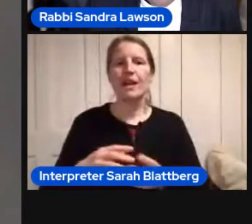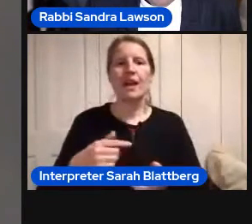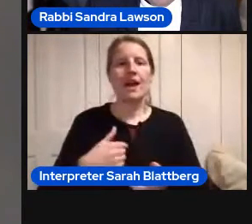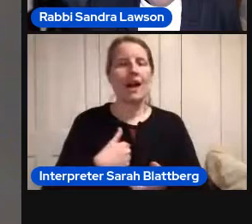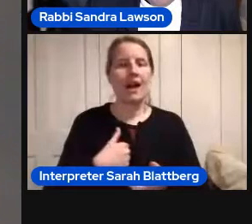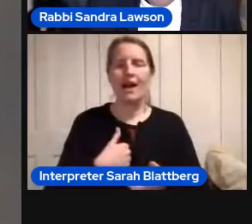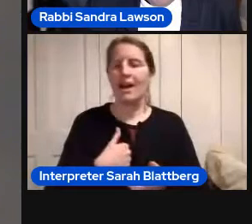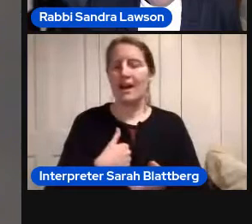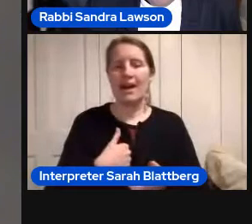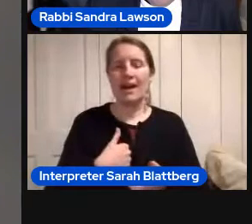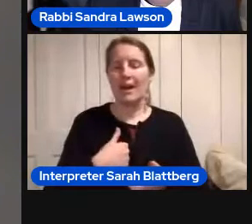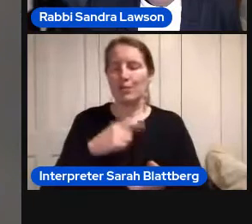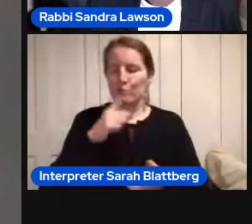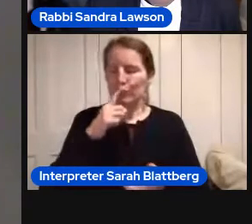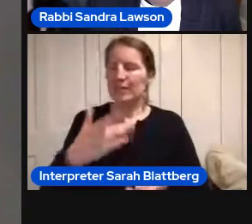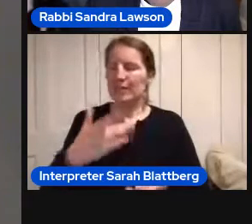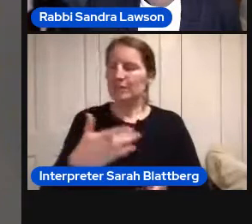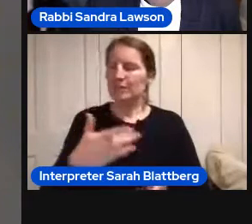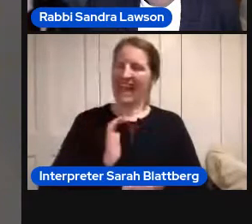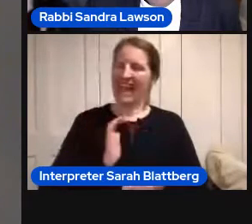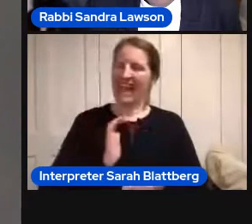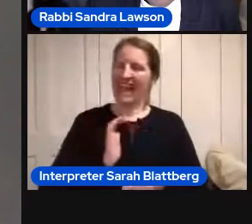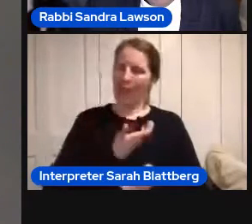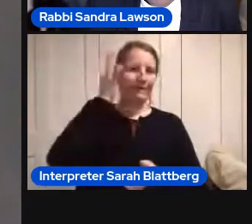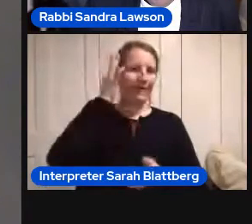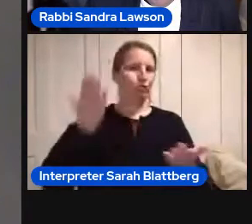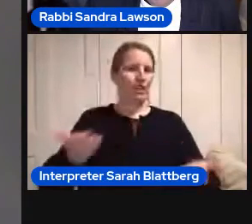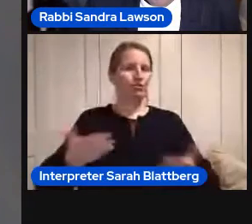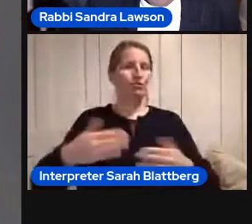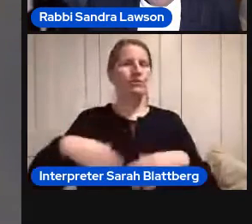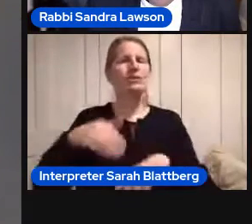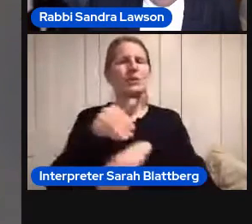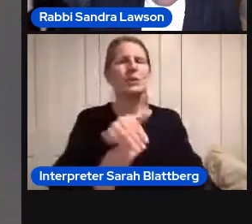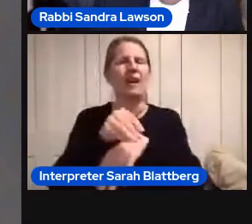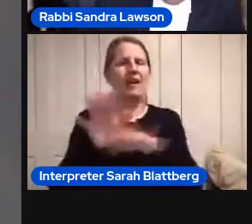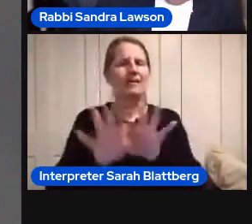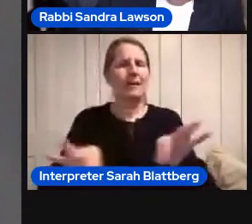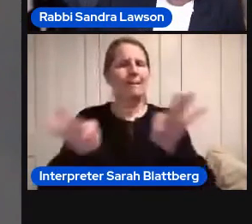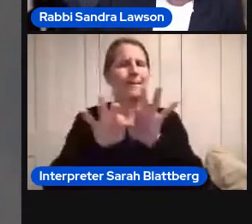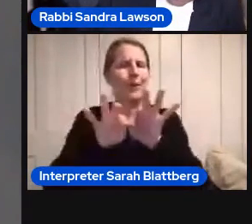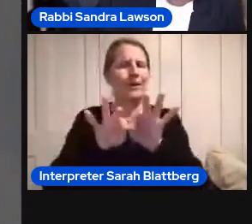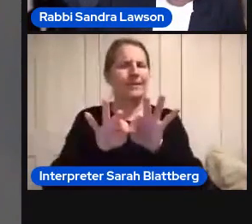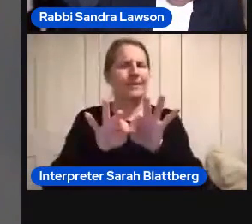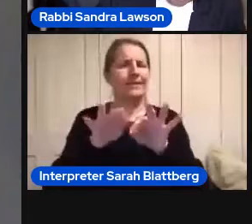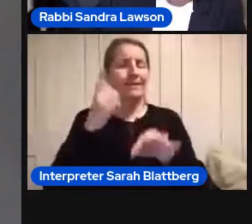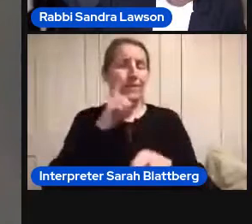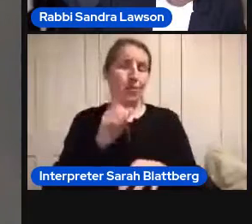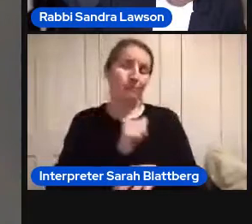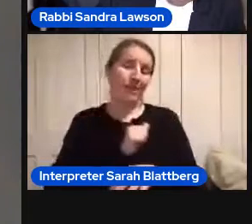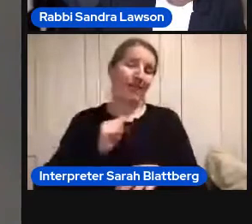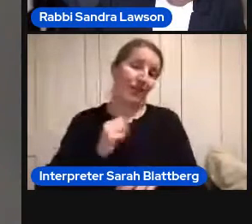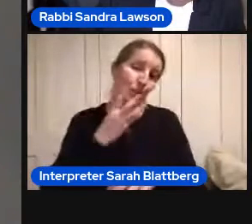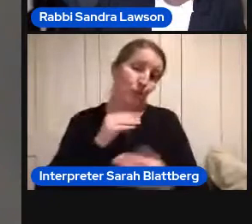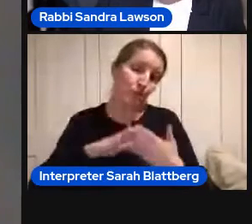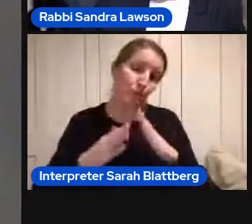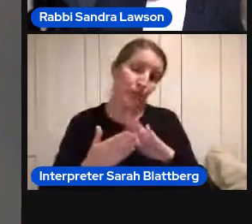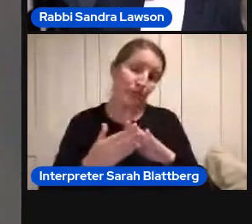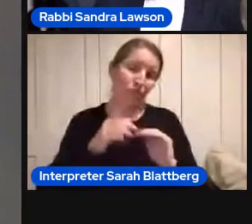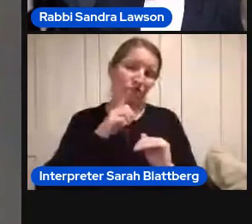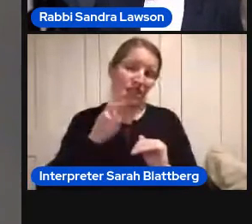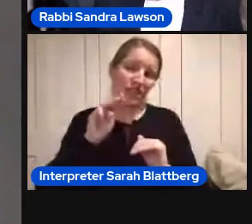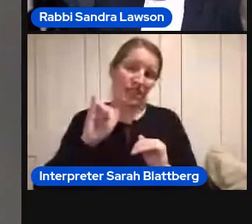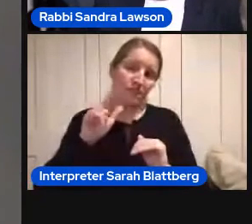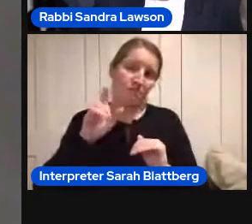moved by our federation because I think that tonight is an important evening for Atlanta Jewish community. It's an important milestone